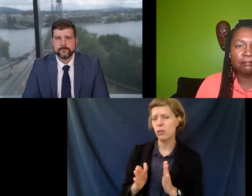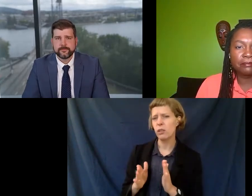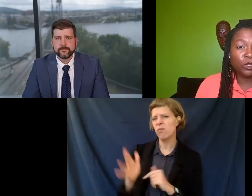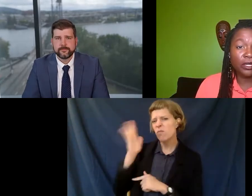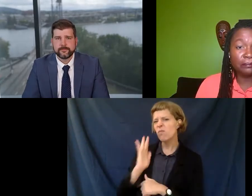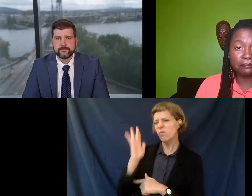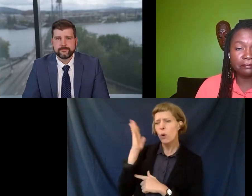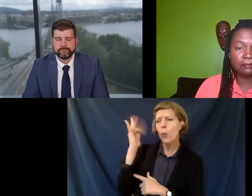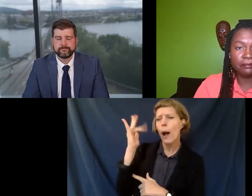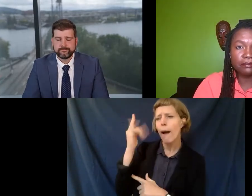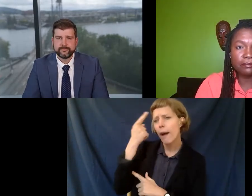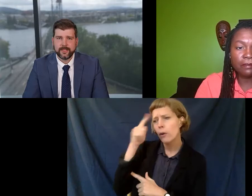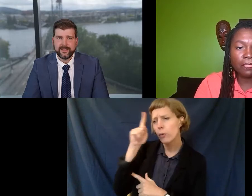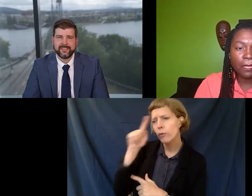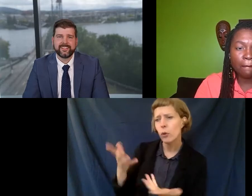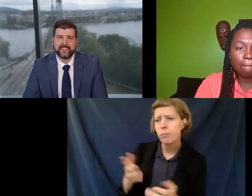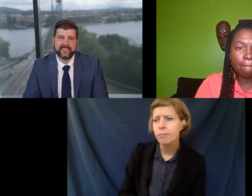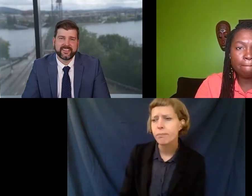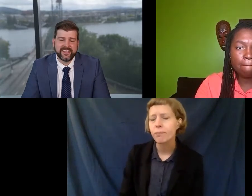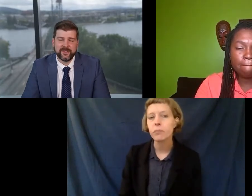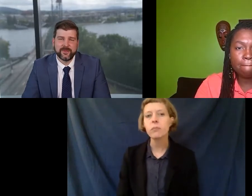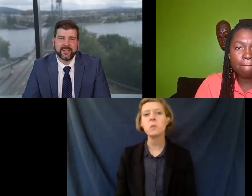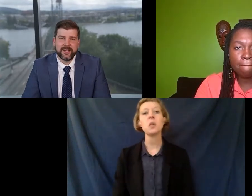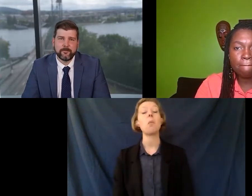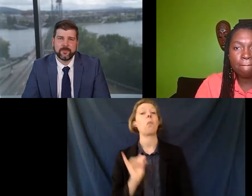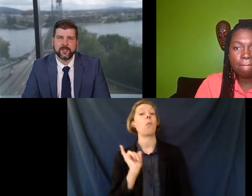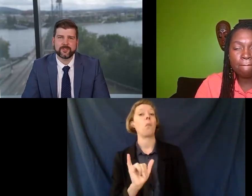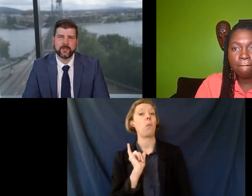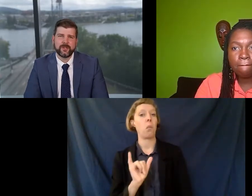you want to become a lawyer? Yeah, thank you.